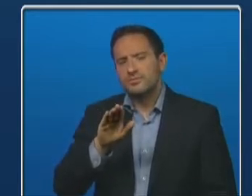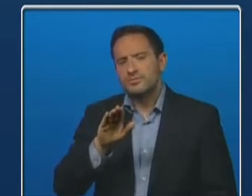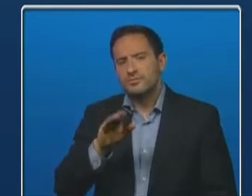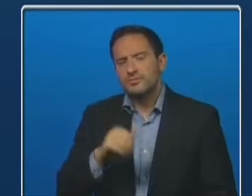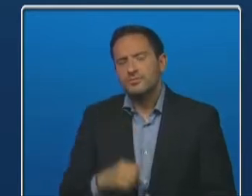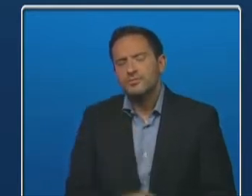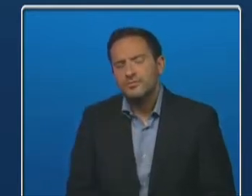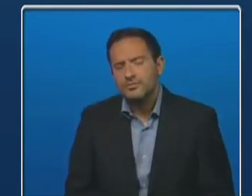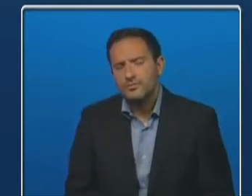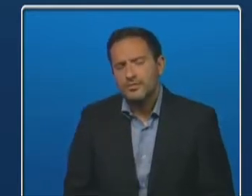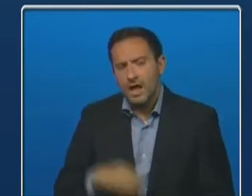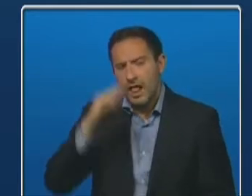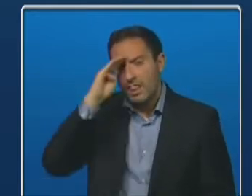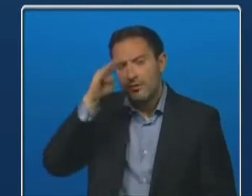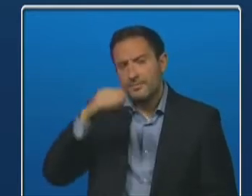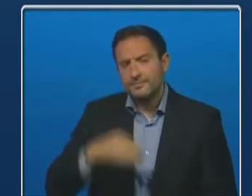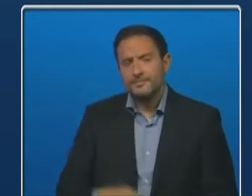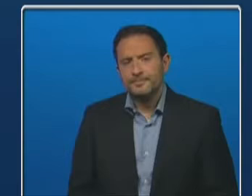Hi there.